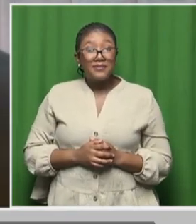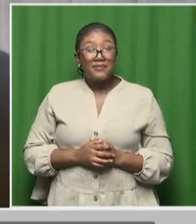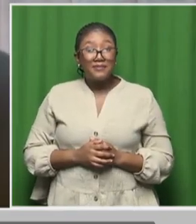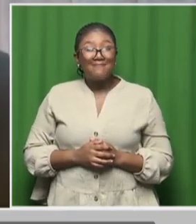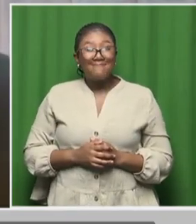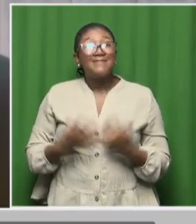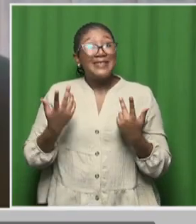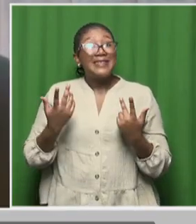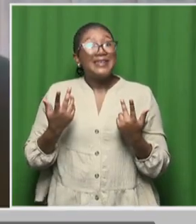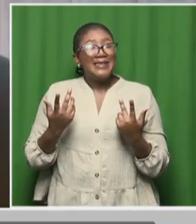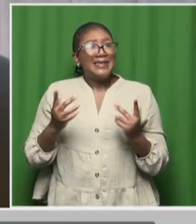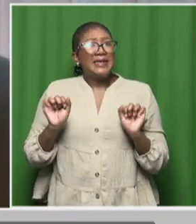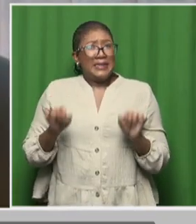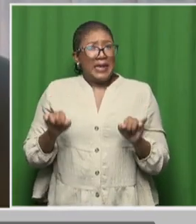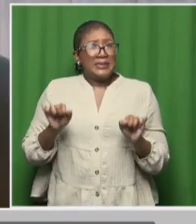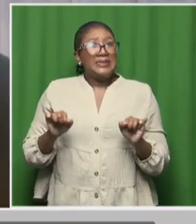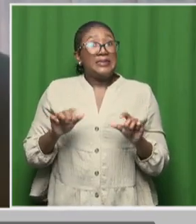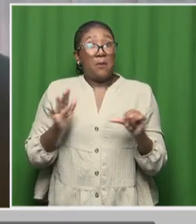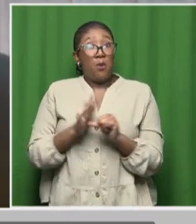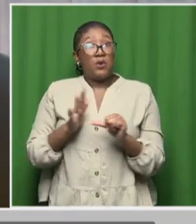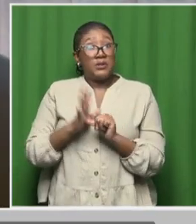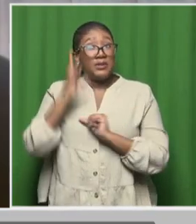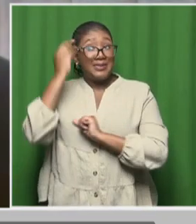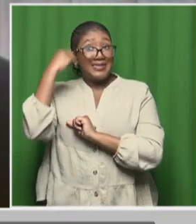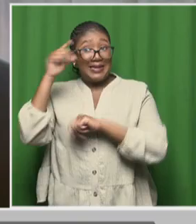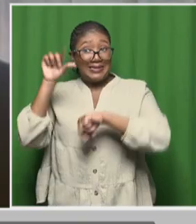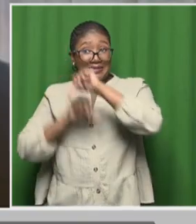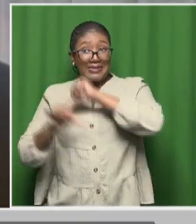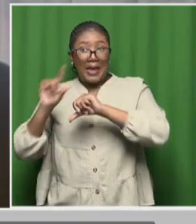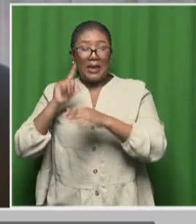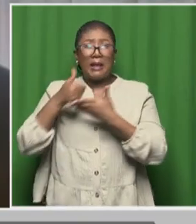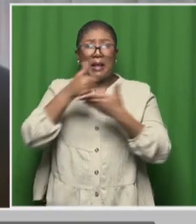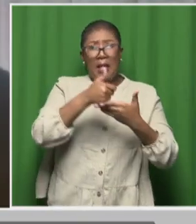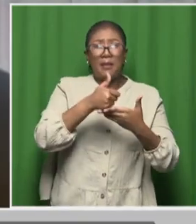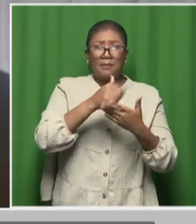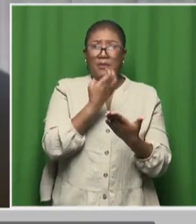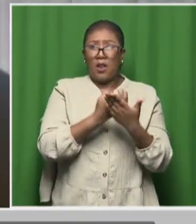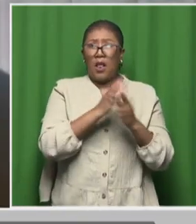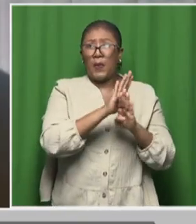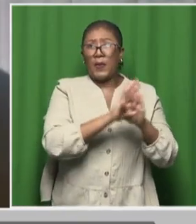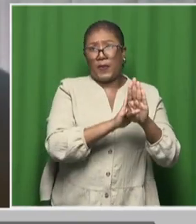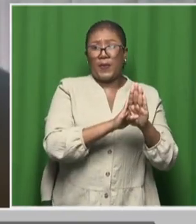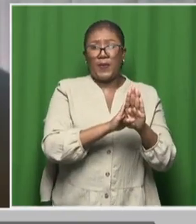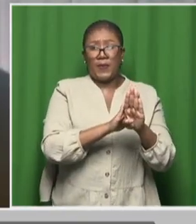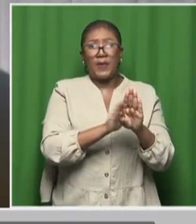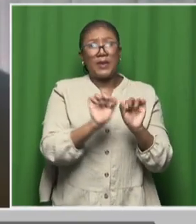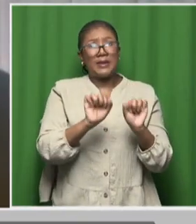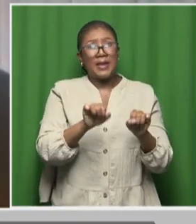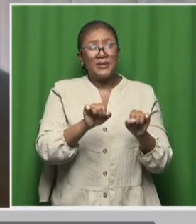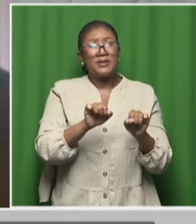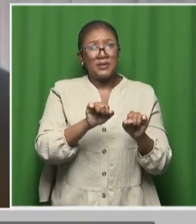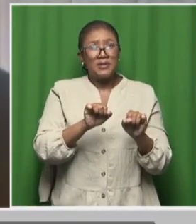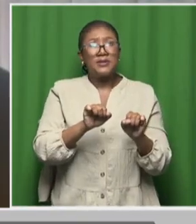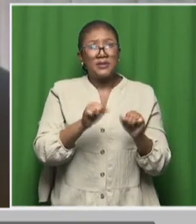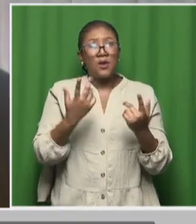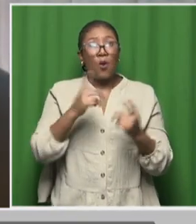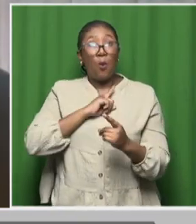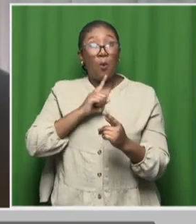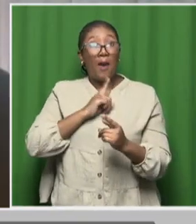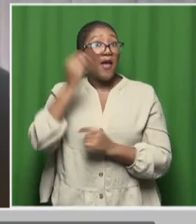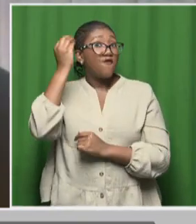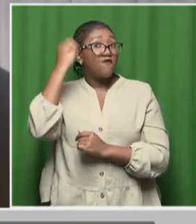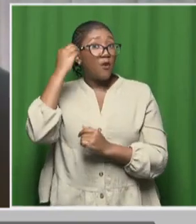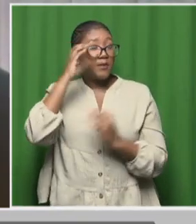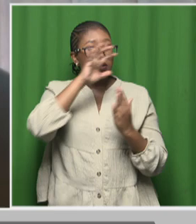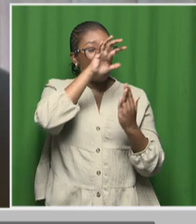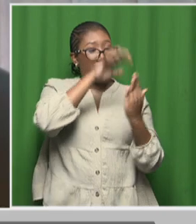I feel like it does play a lot, it plays a huge role, right? Yeah. And that's because, like, I feel data helps you